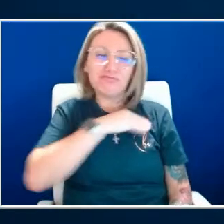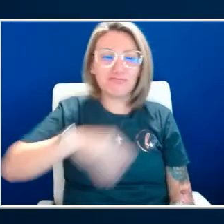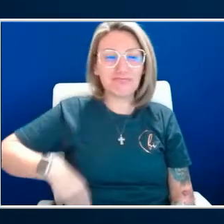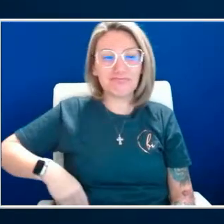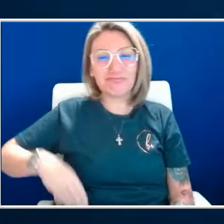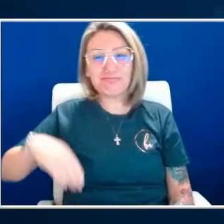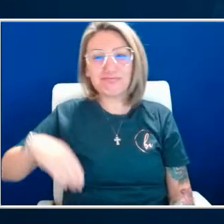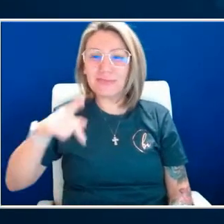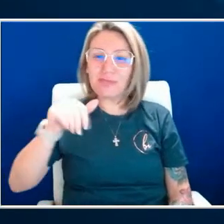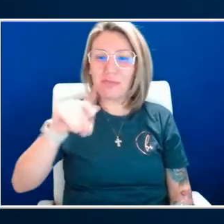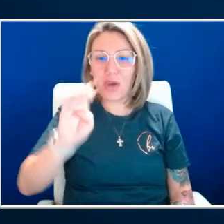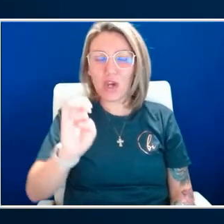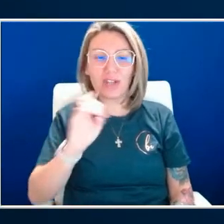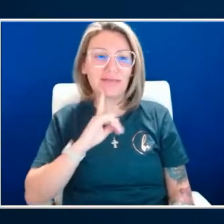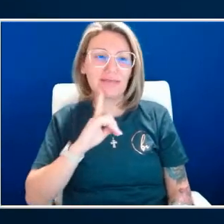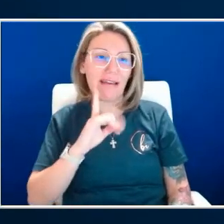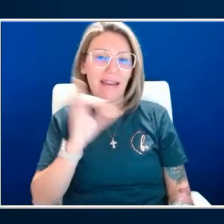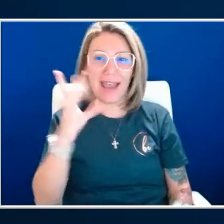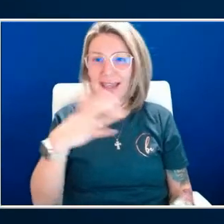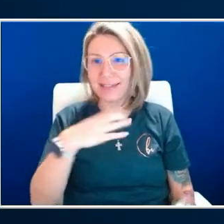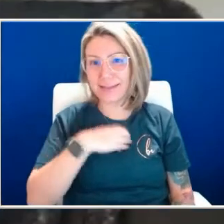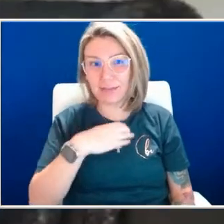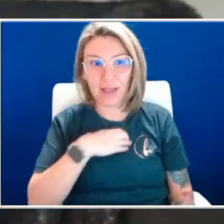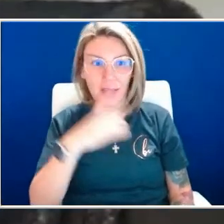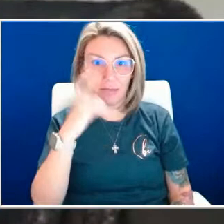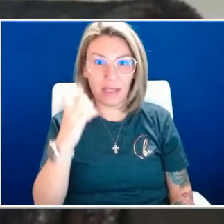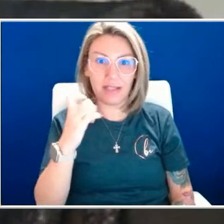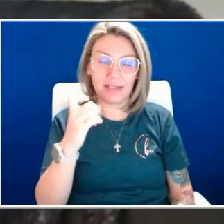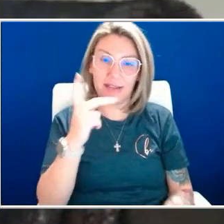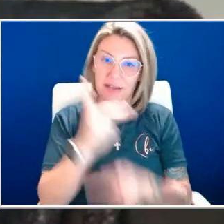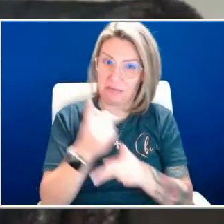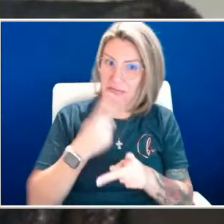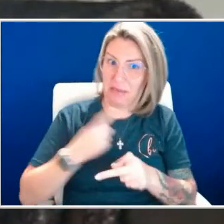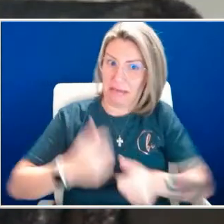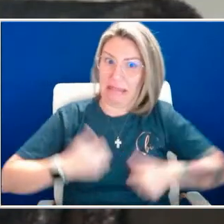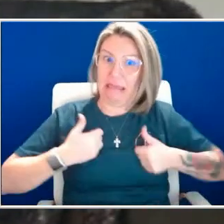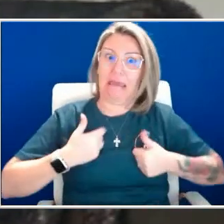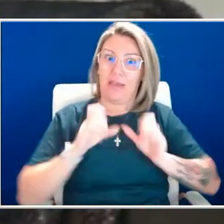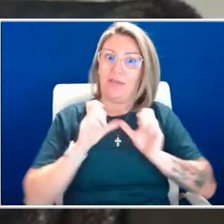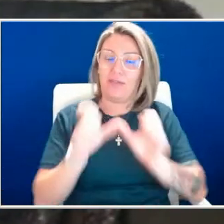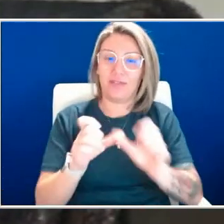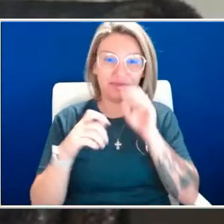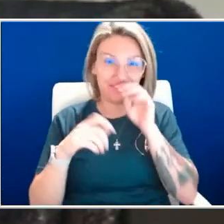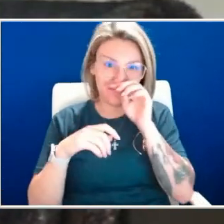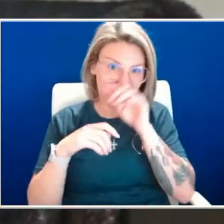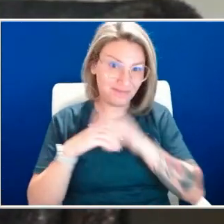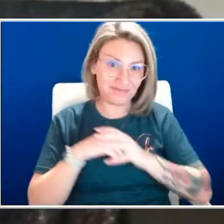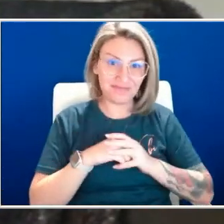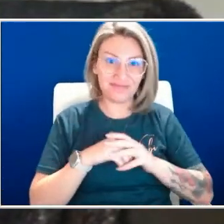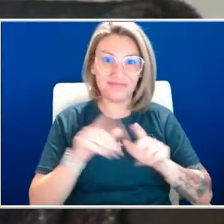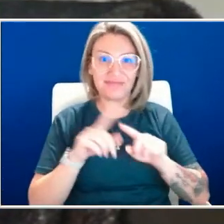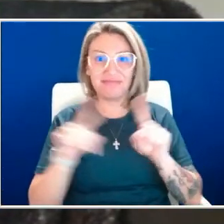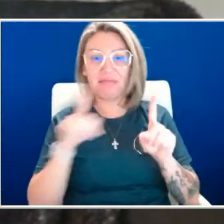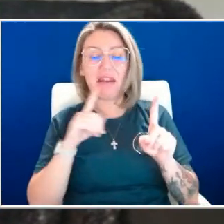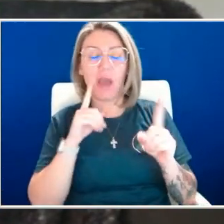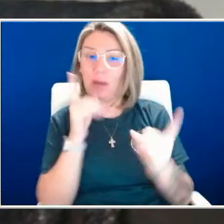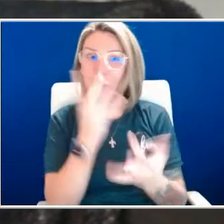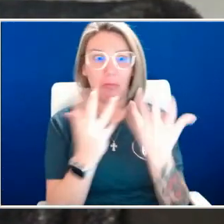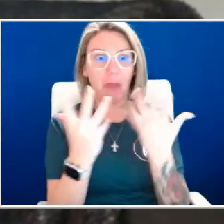I hate to complain about it because it kept me alive, I guess. But I do want to burn that purse.